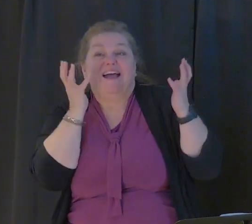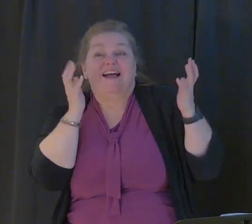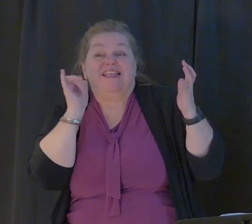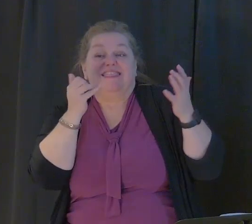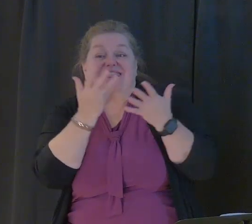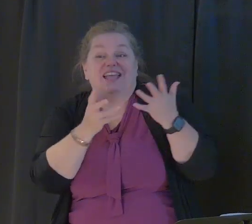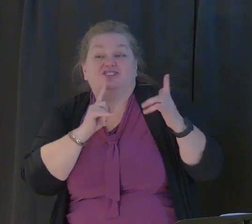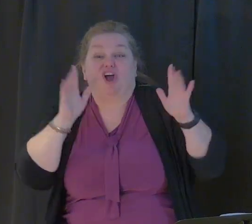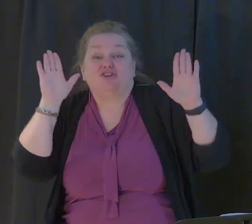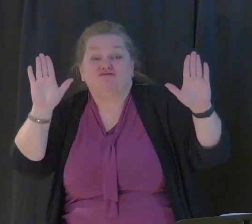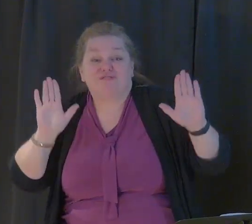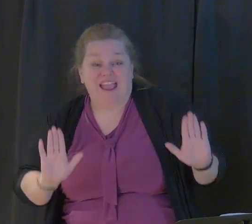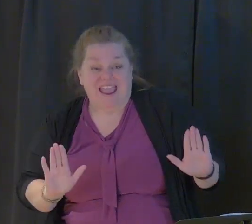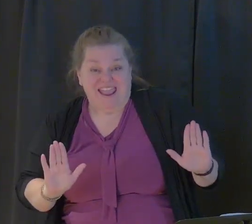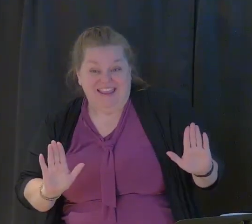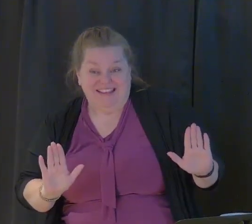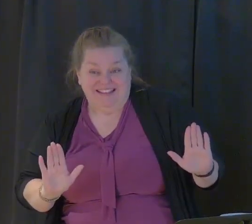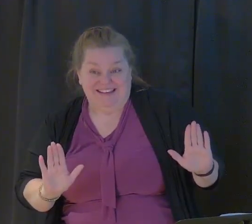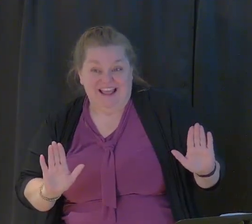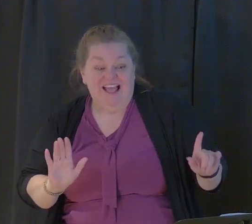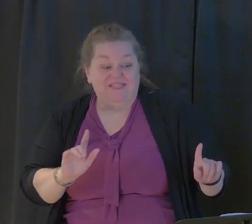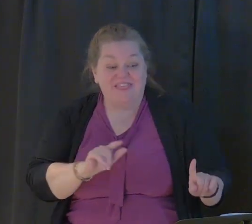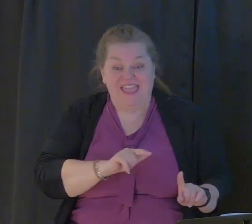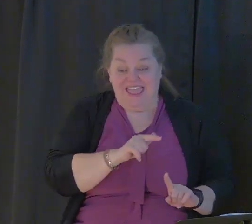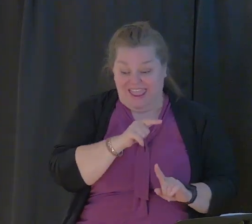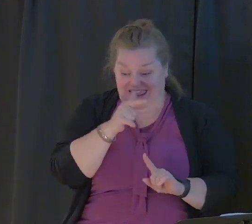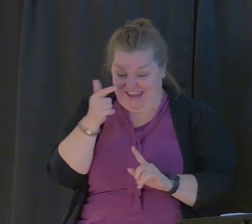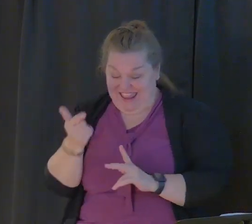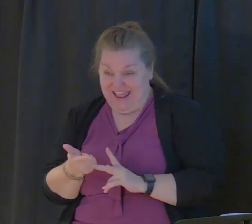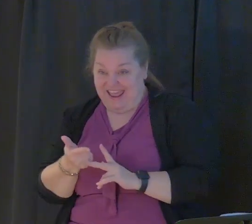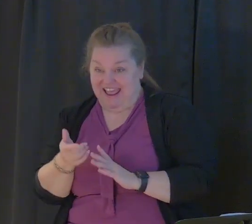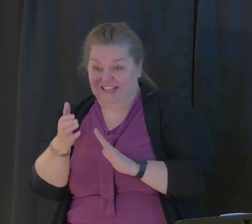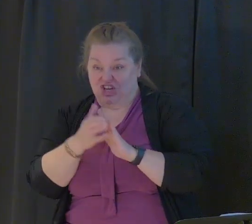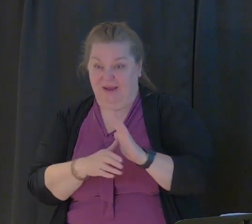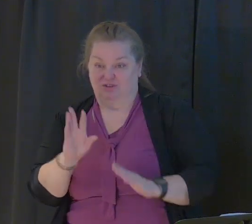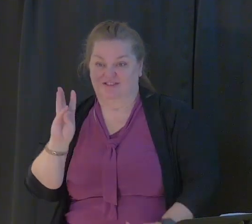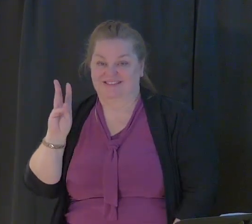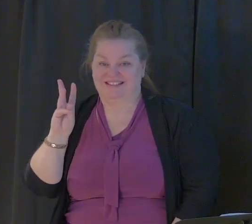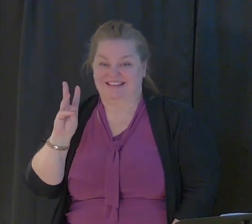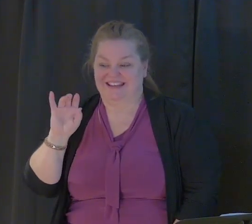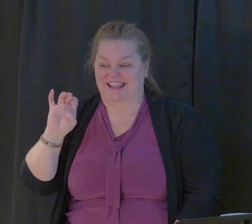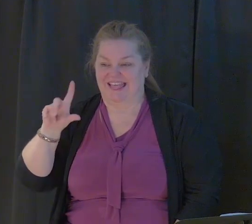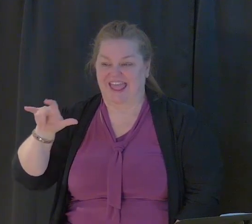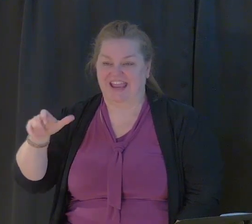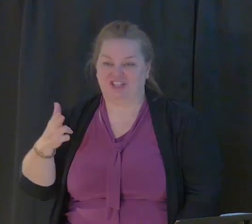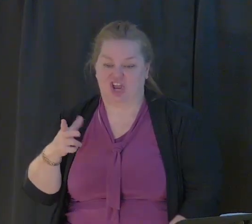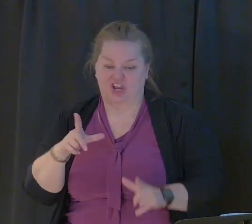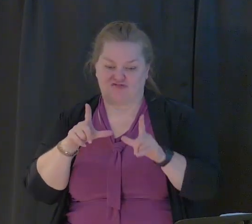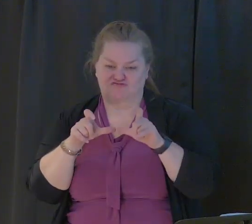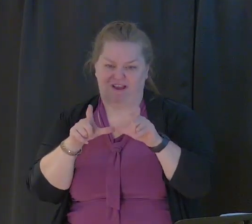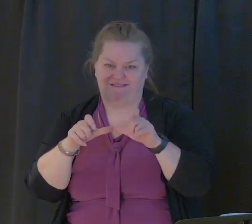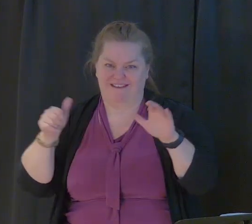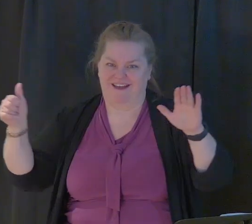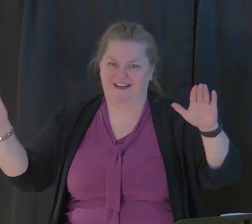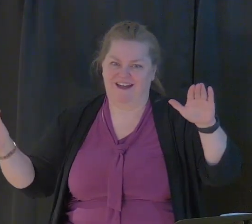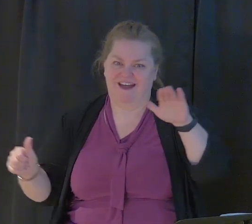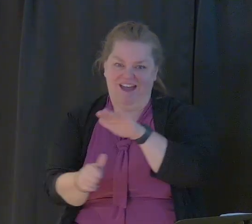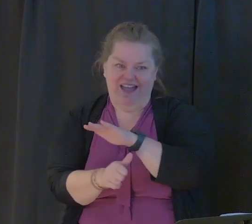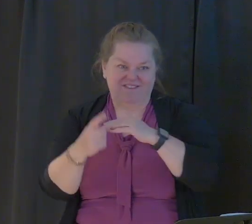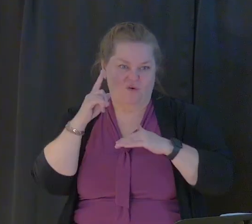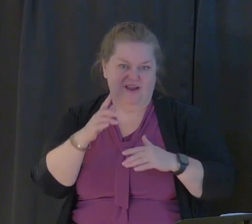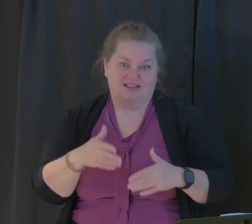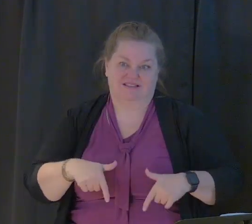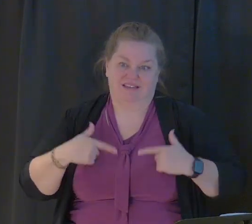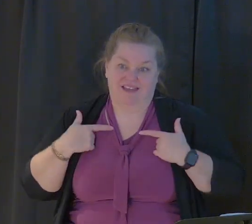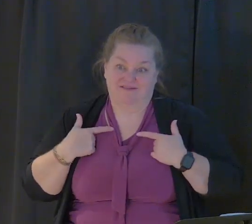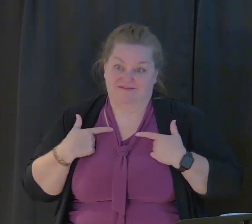But almost immediately, next scene, we see Elijah running to the brook to hide for his life. Discouragement.